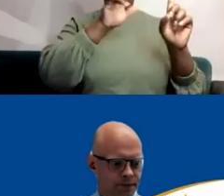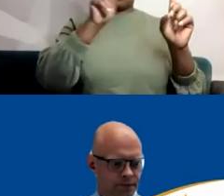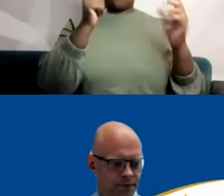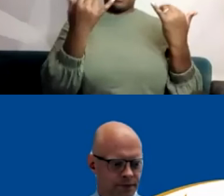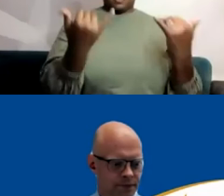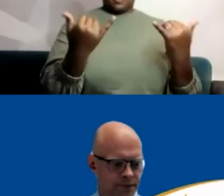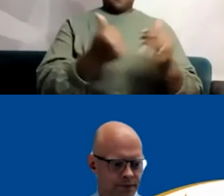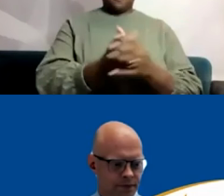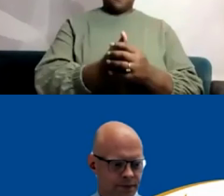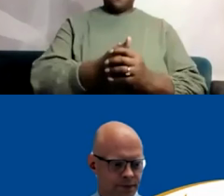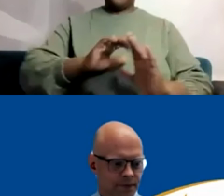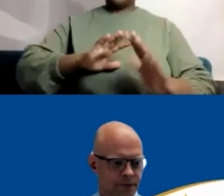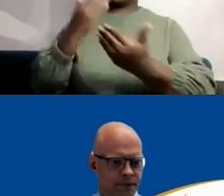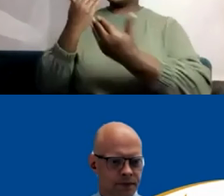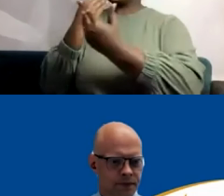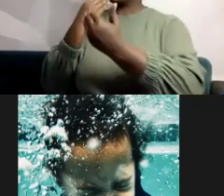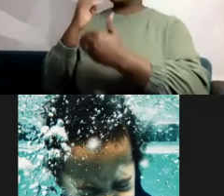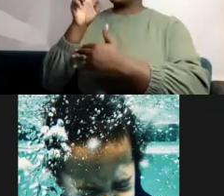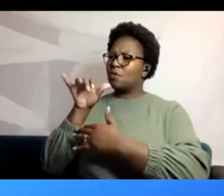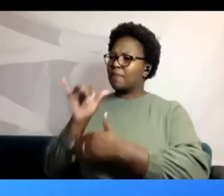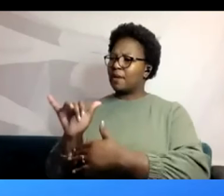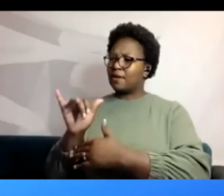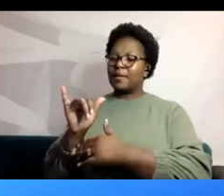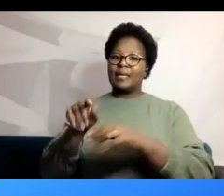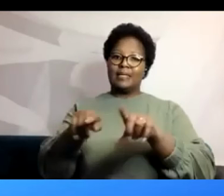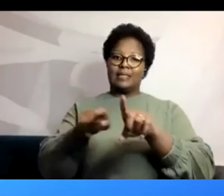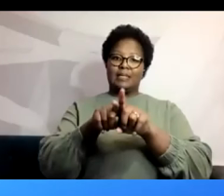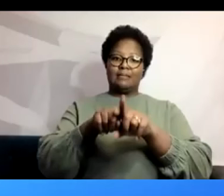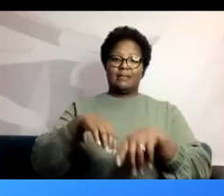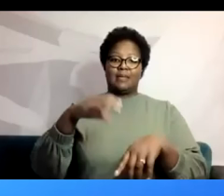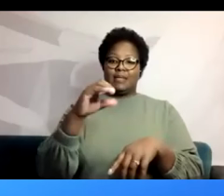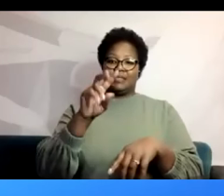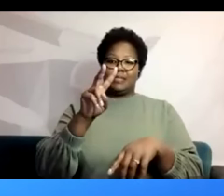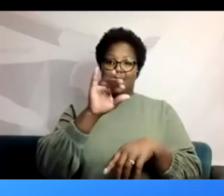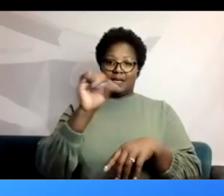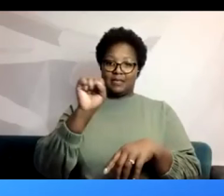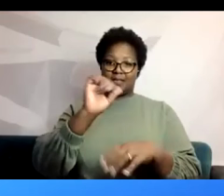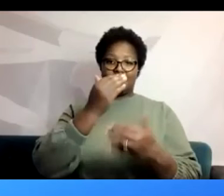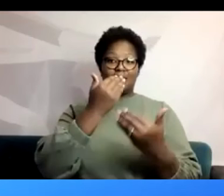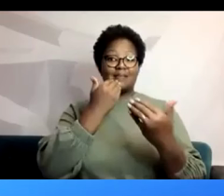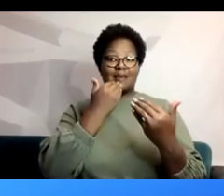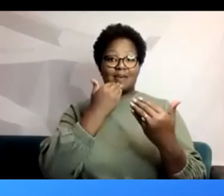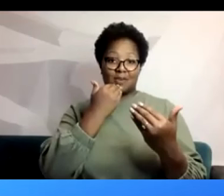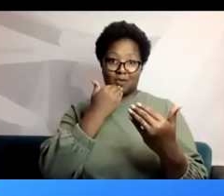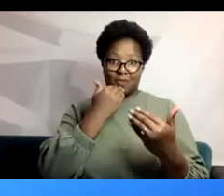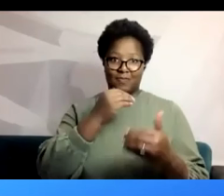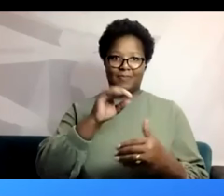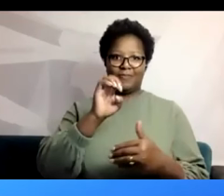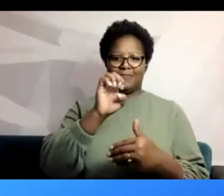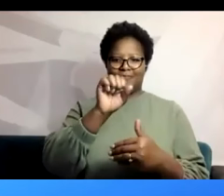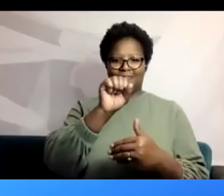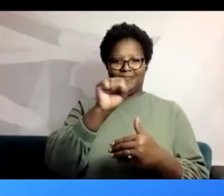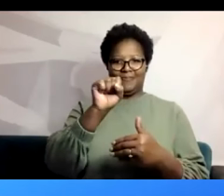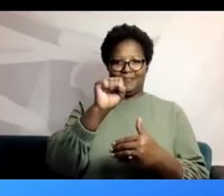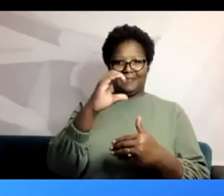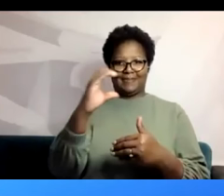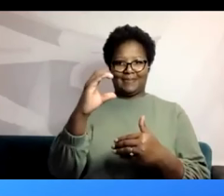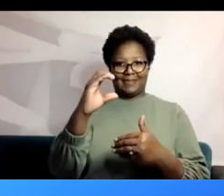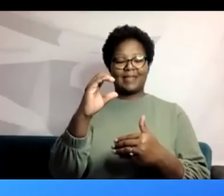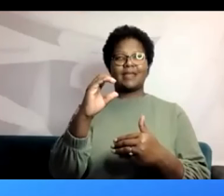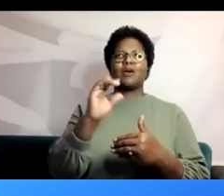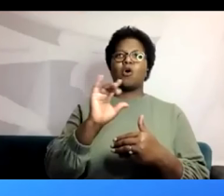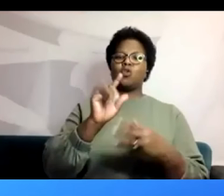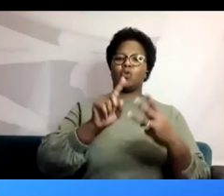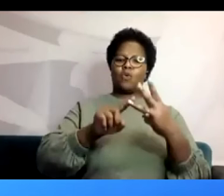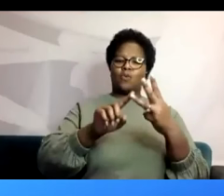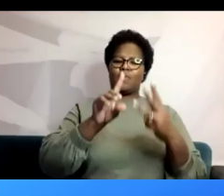Thank you, Barry, and thank you to the CDSA, Easter Seals of Southern California, and the Disability Thrive Initiative for